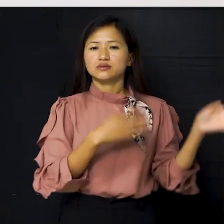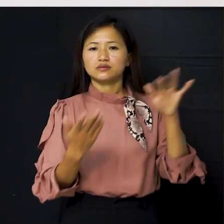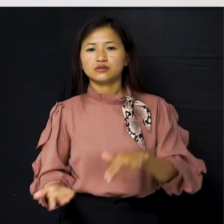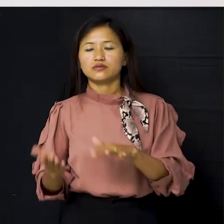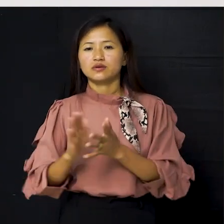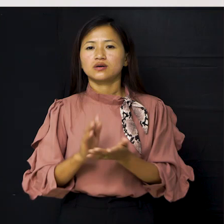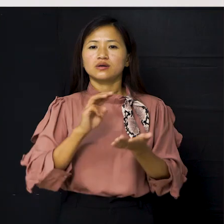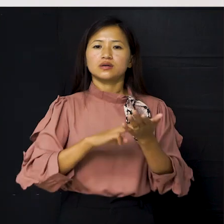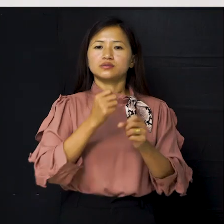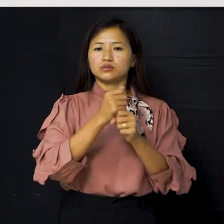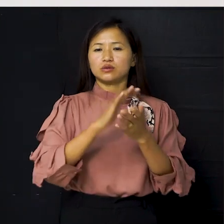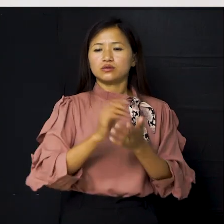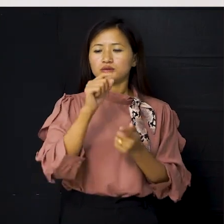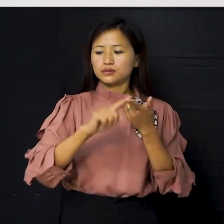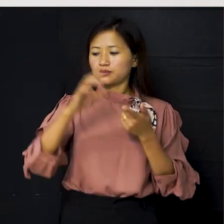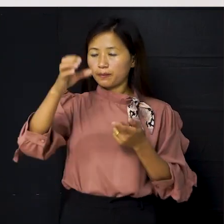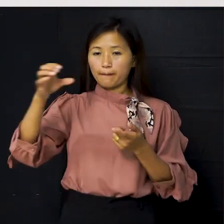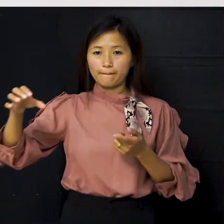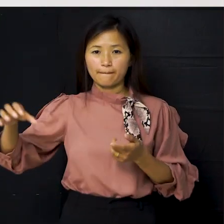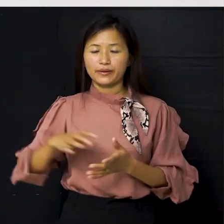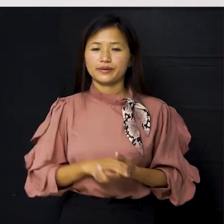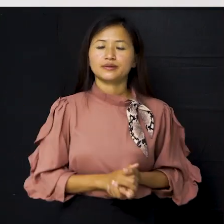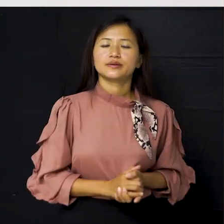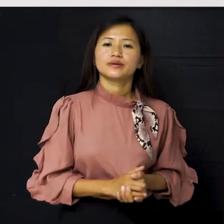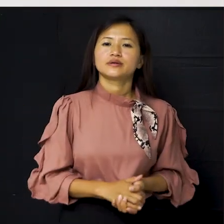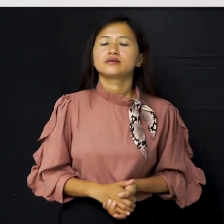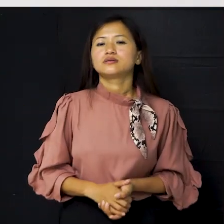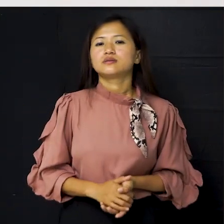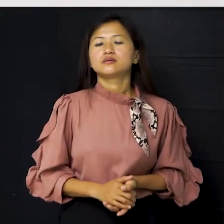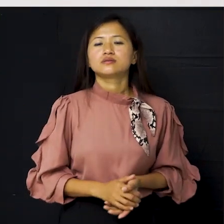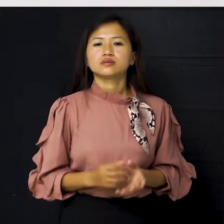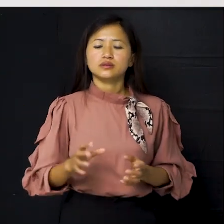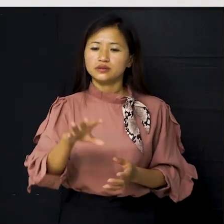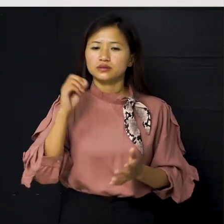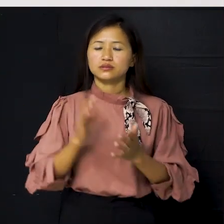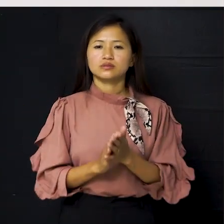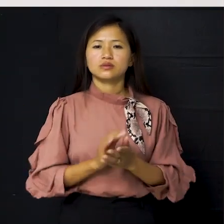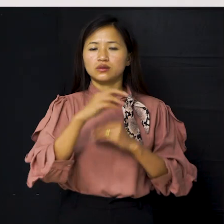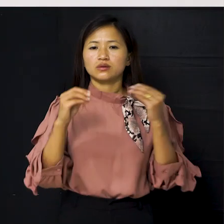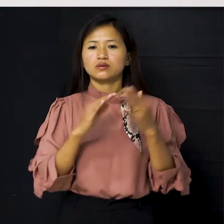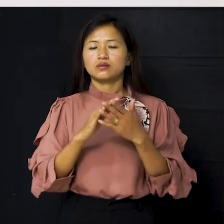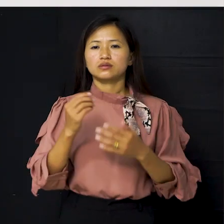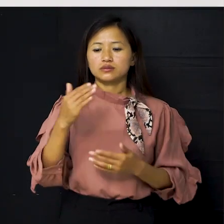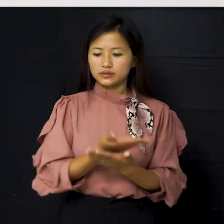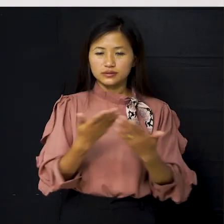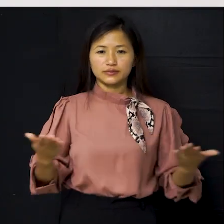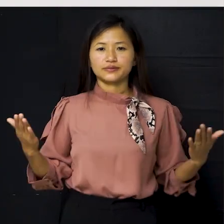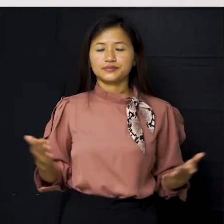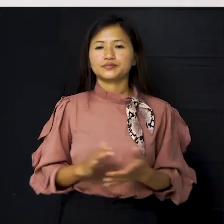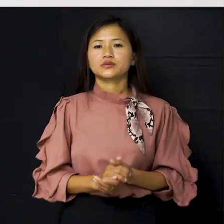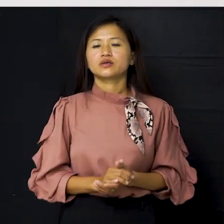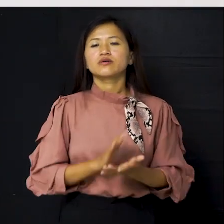the Mughal Empire. Okay, now here we get to know about all these things. We get to learn about all